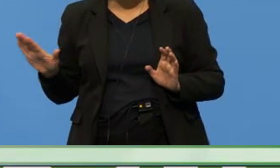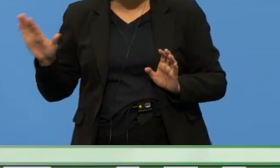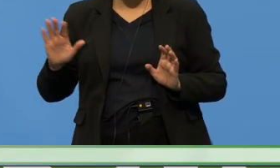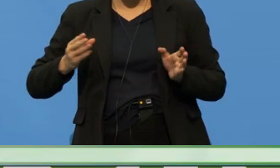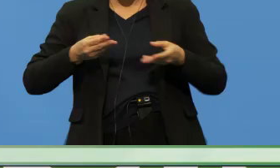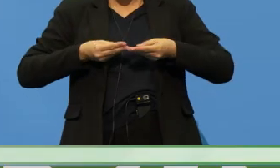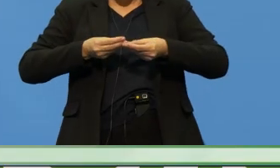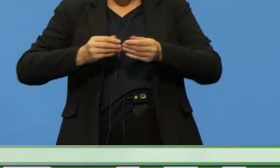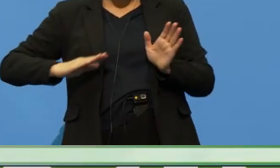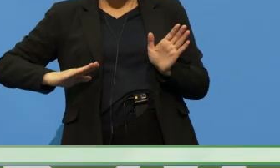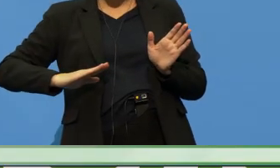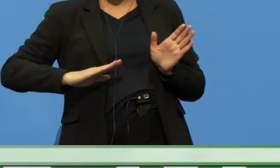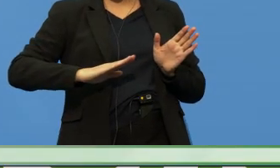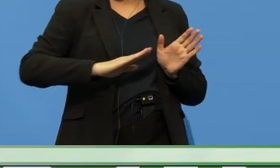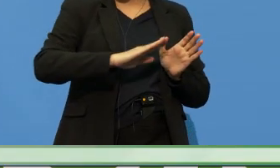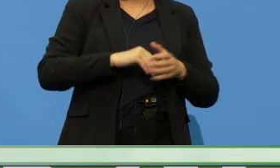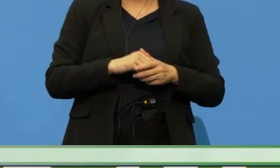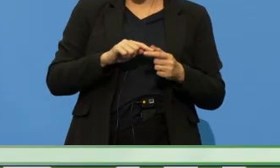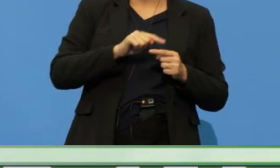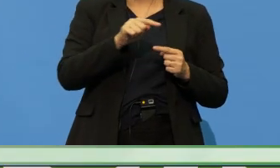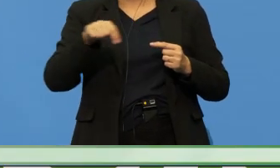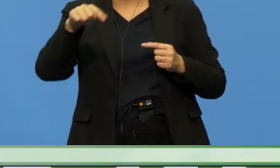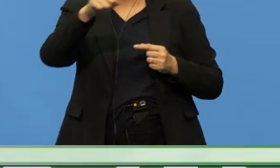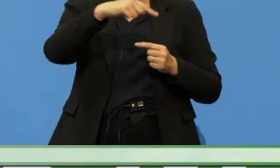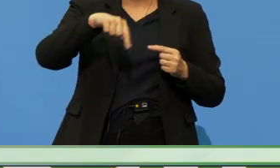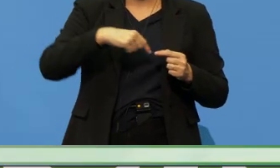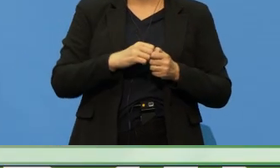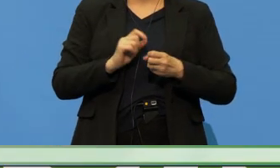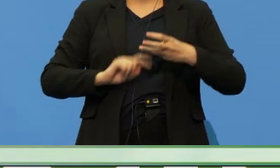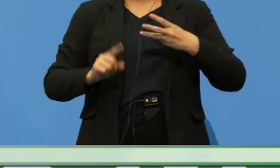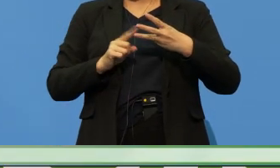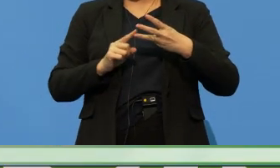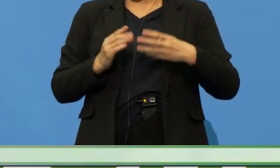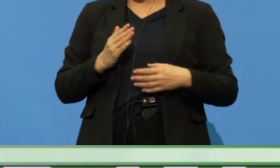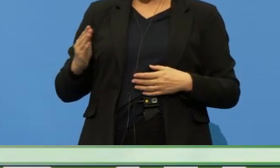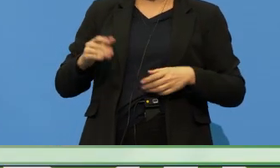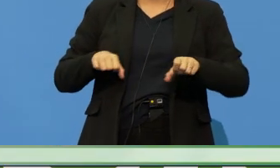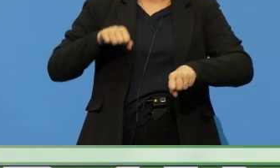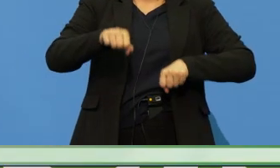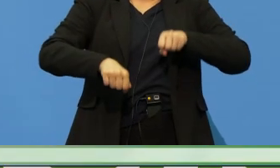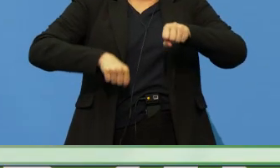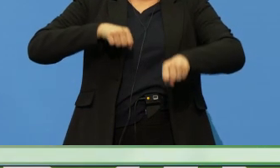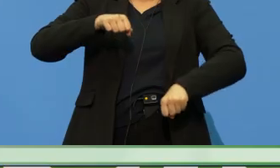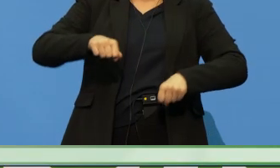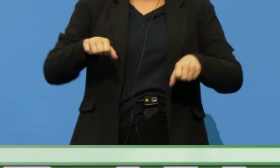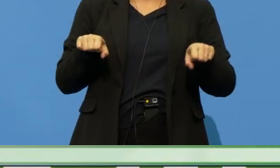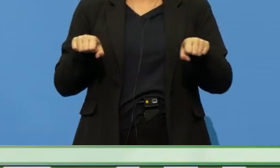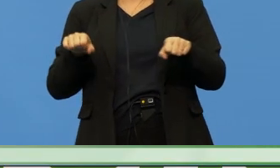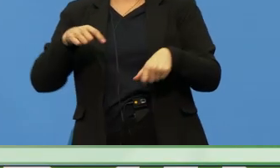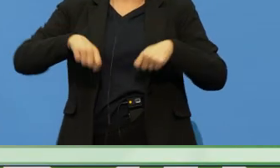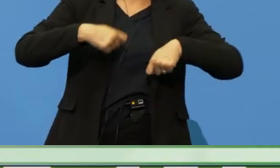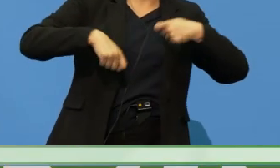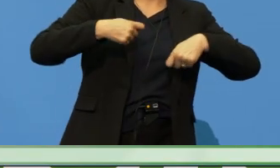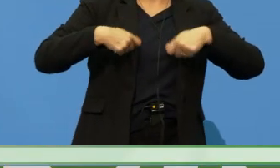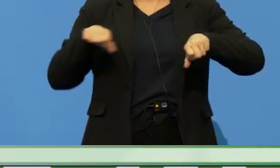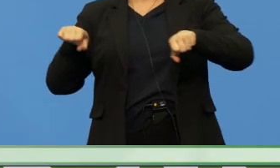smoothful, sort of circling through the park. And then to the last side, there is a bike path. The point is that there is no one